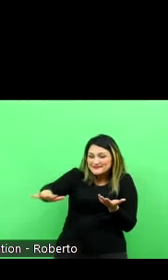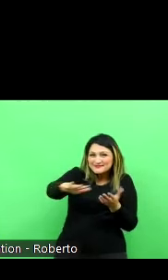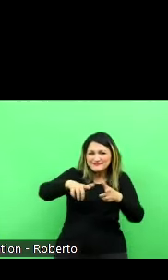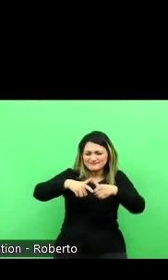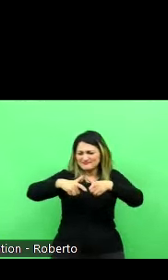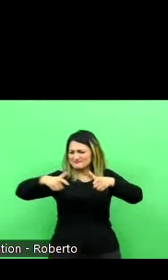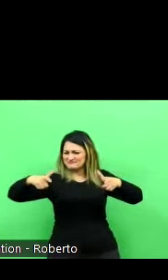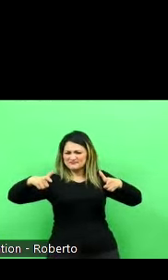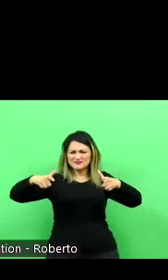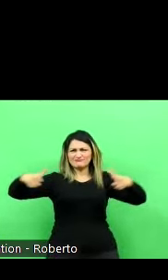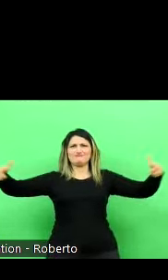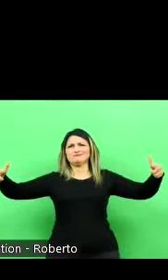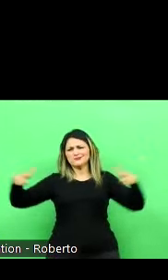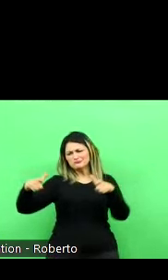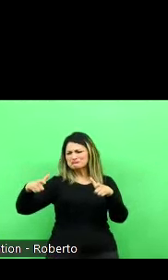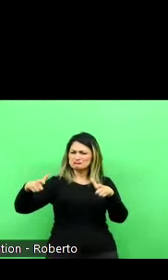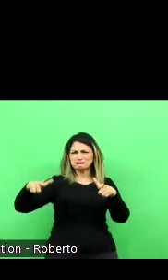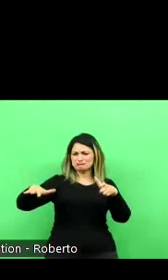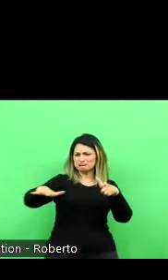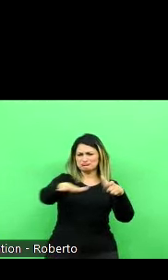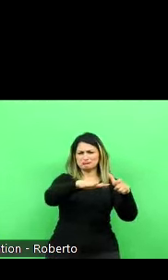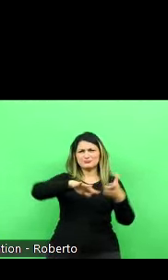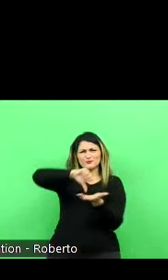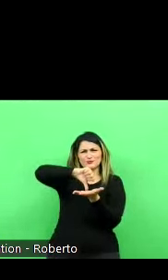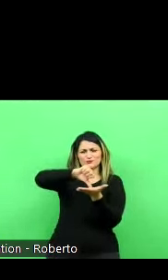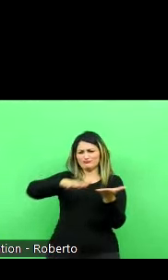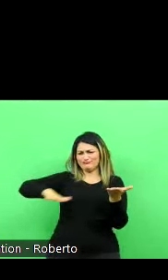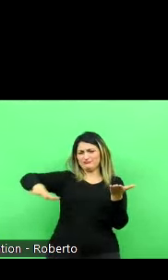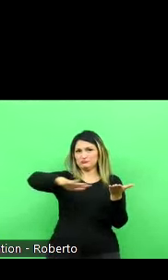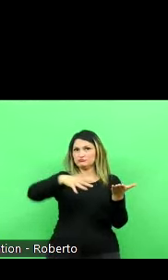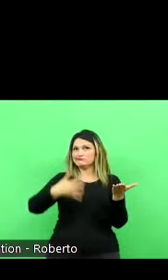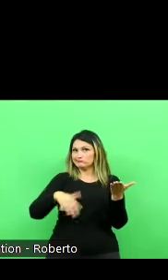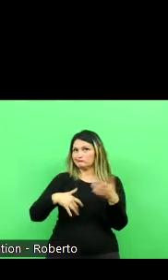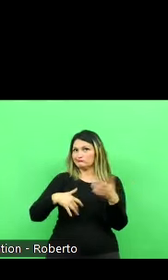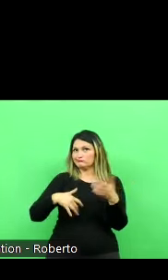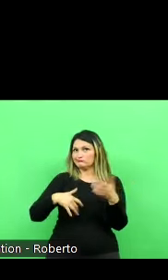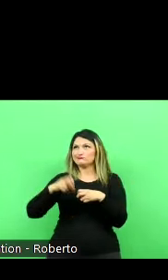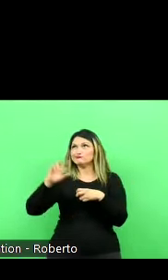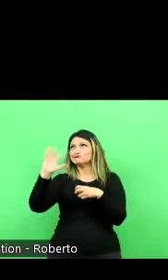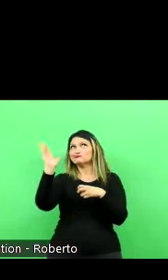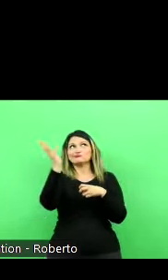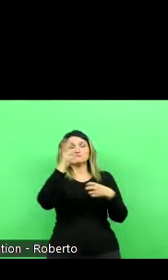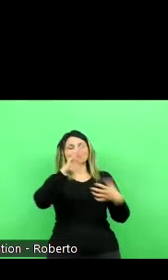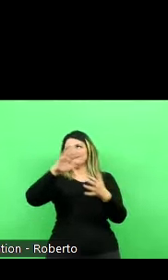Our territory is large. It's about 200 square kilometers, and we have a